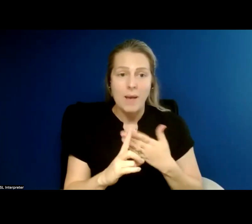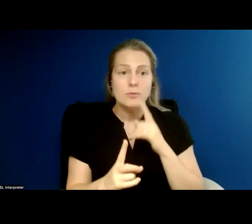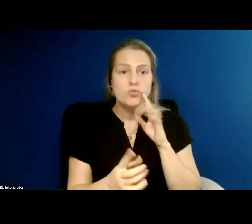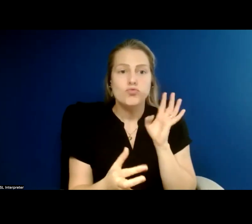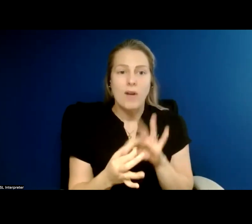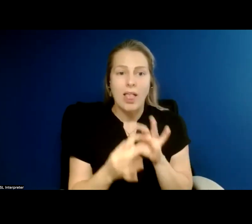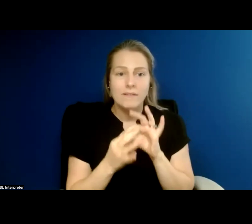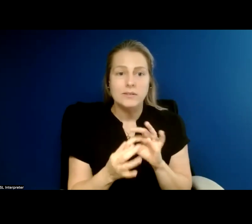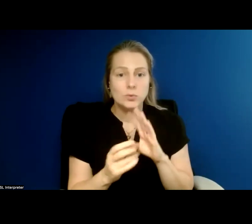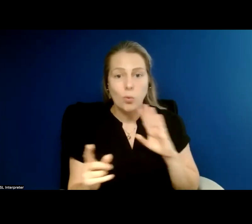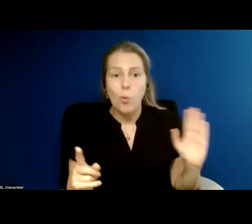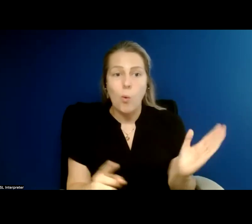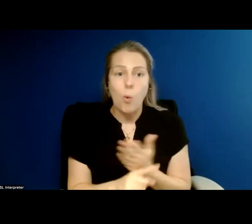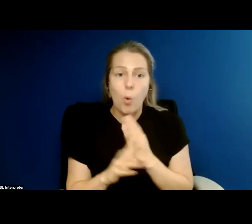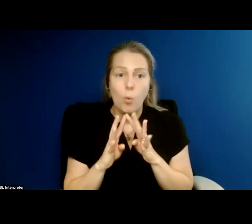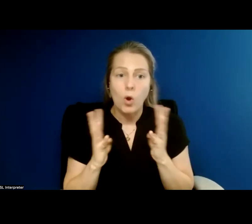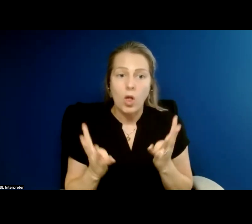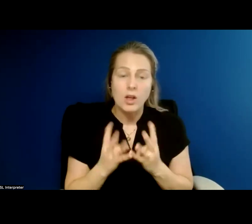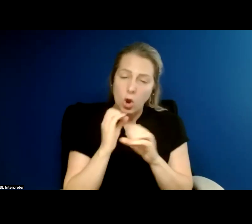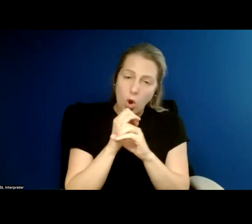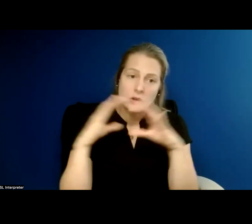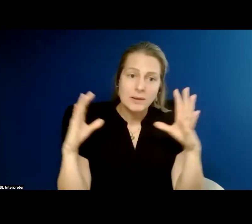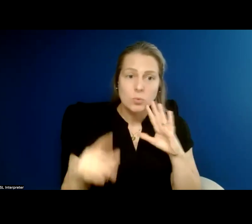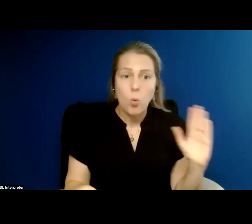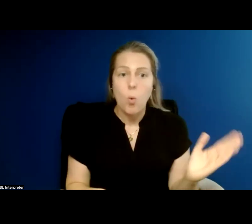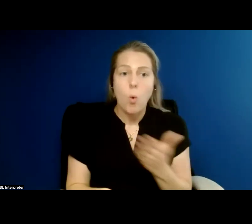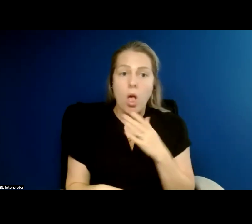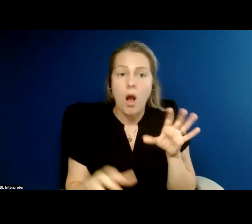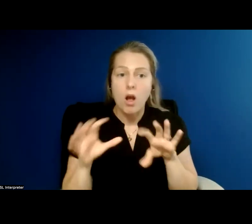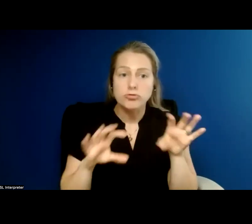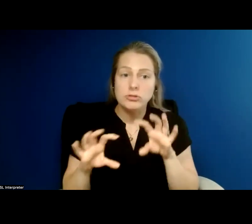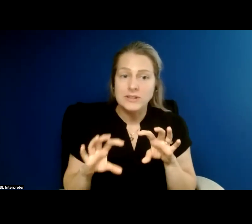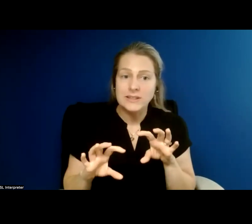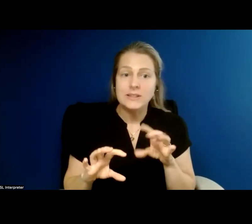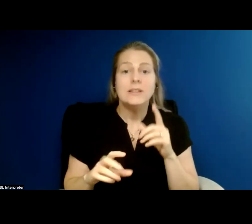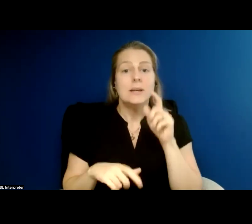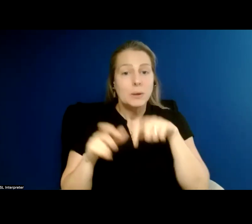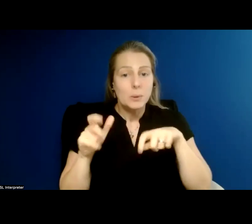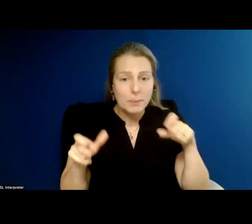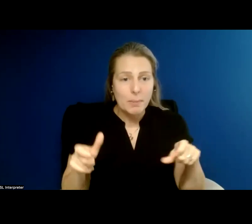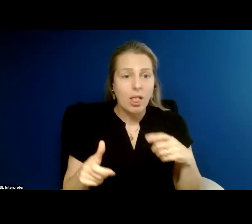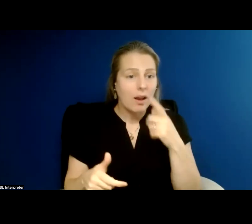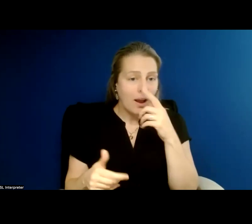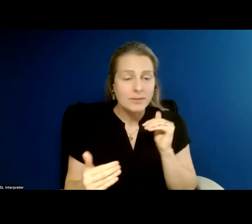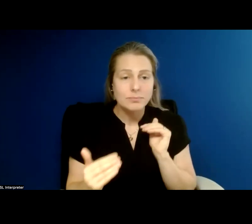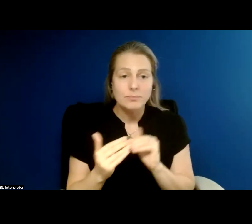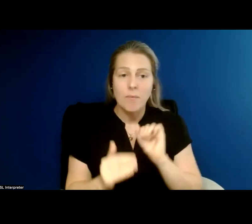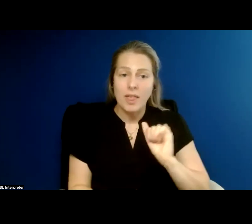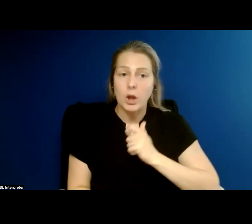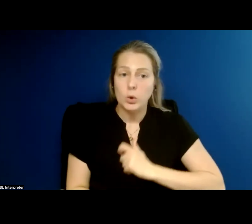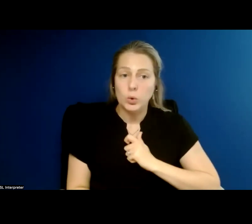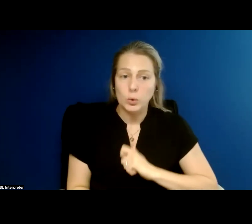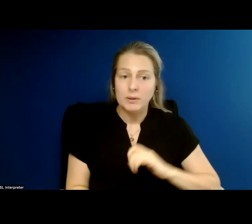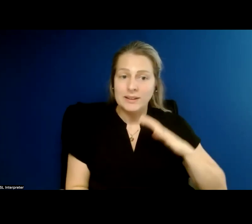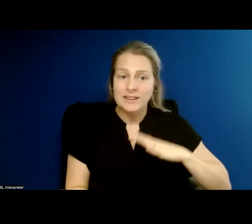as a concept to countries everywhere. So it's about people everywhere meeting their fundamental human needs while doing so within the means